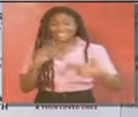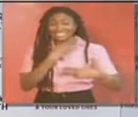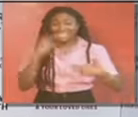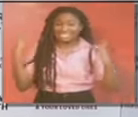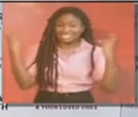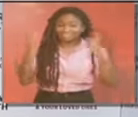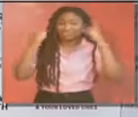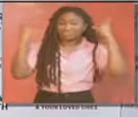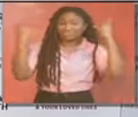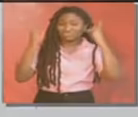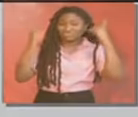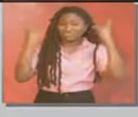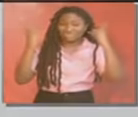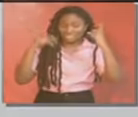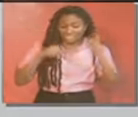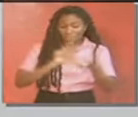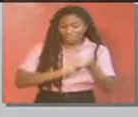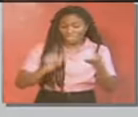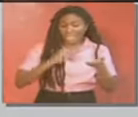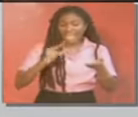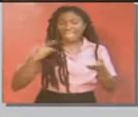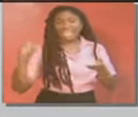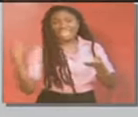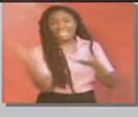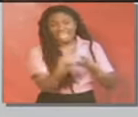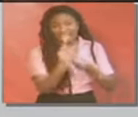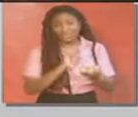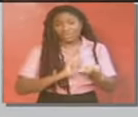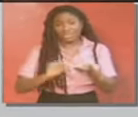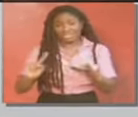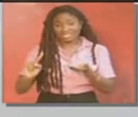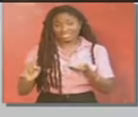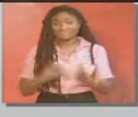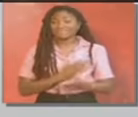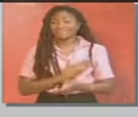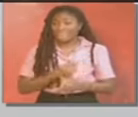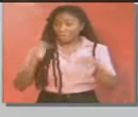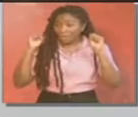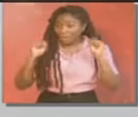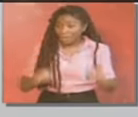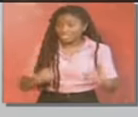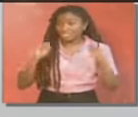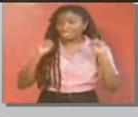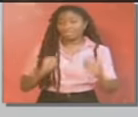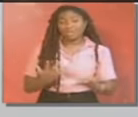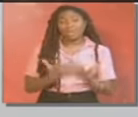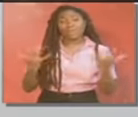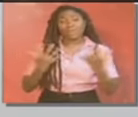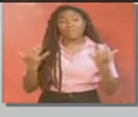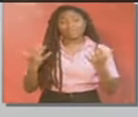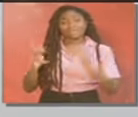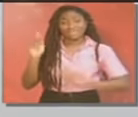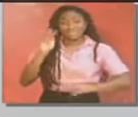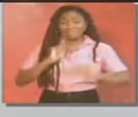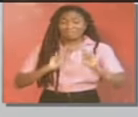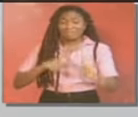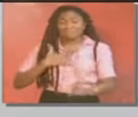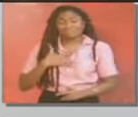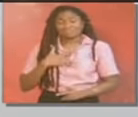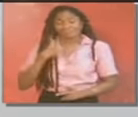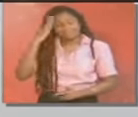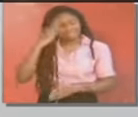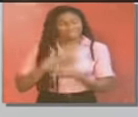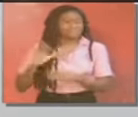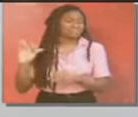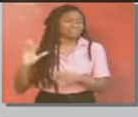earlier, between this week and next week. And it's very possible that pandemic fatigue may cause us to make